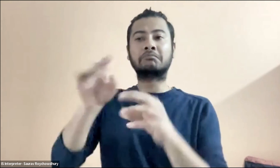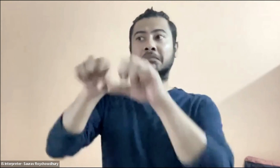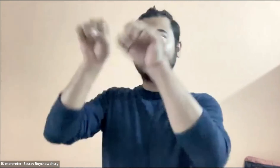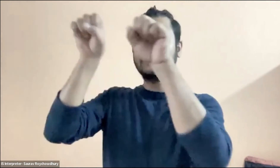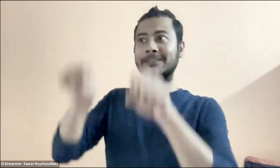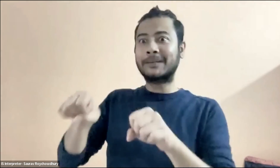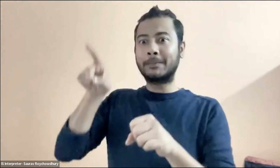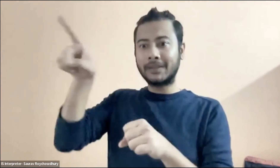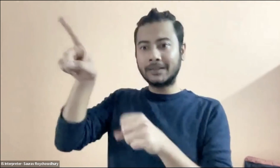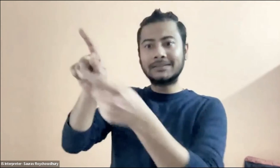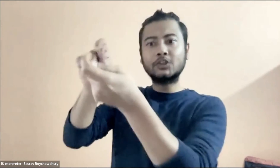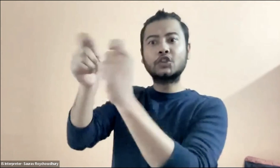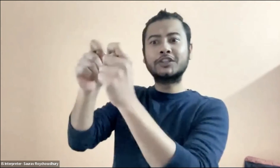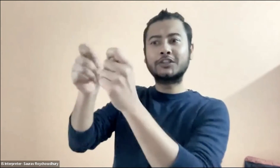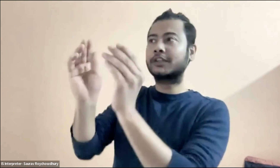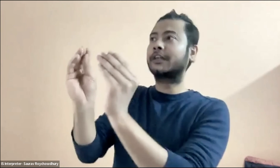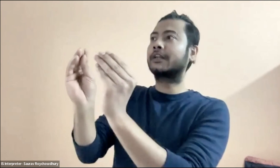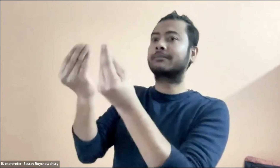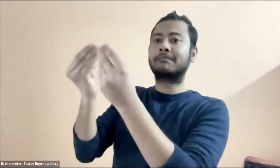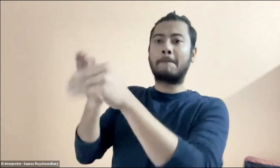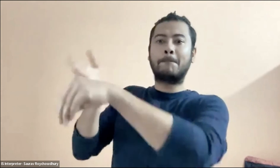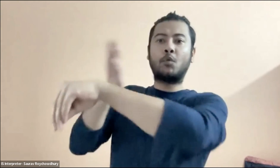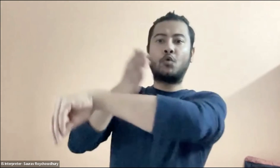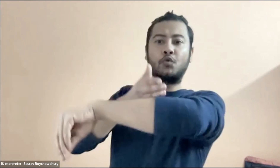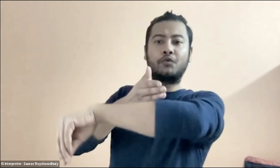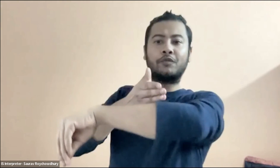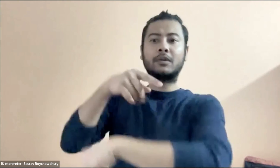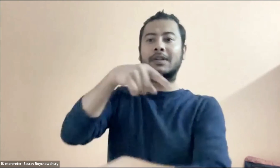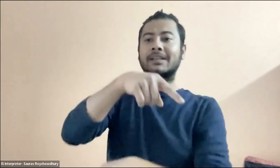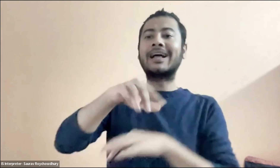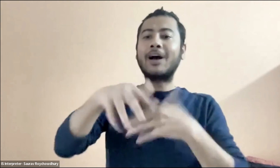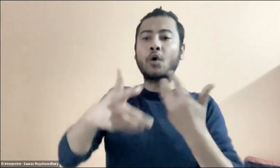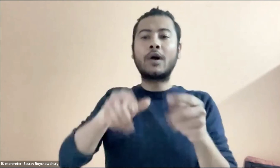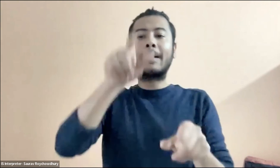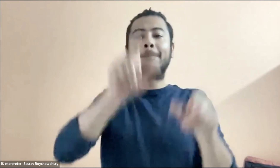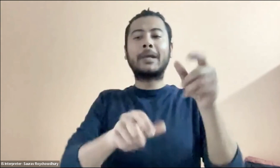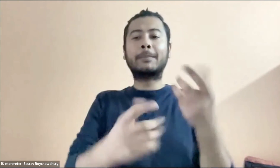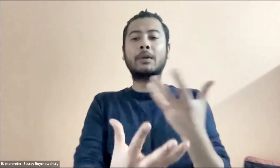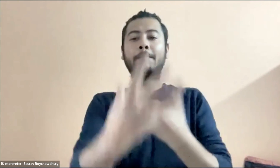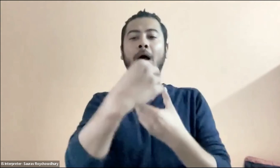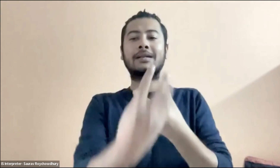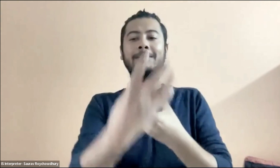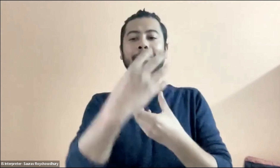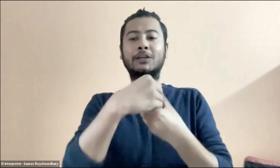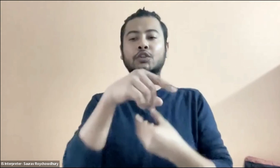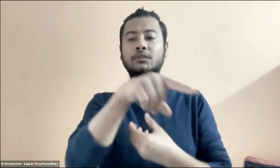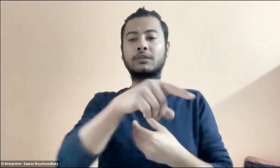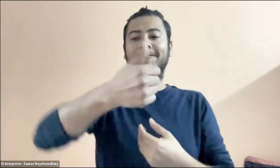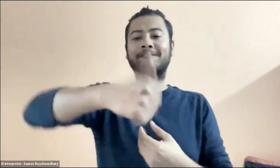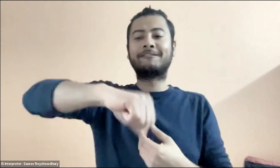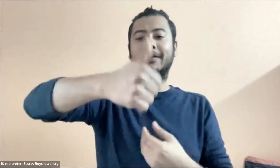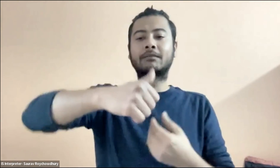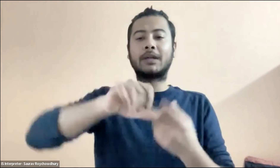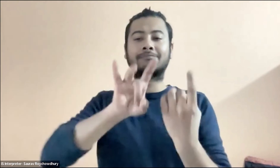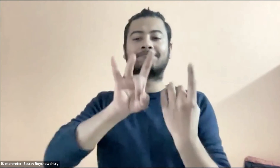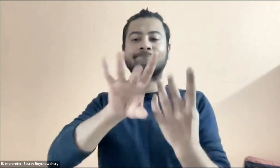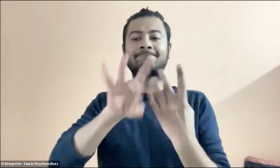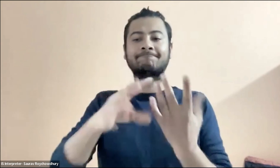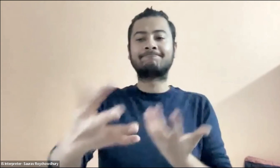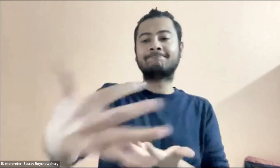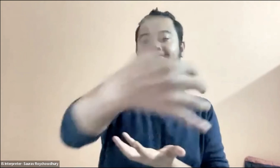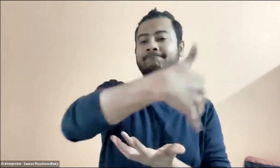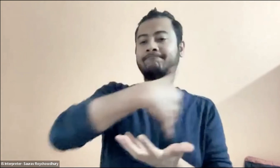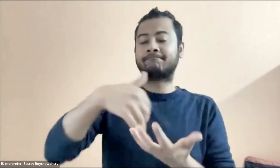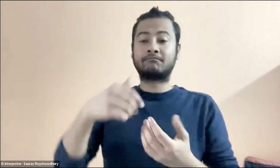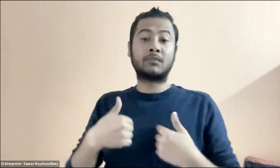feedback in a democratic manner. So that's it. And I'd like to thank everybody who has participated